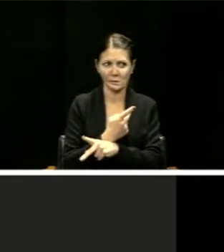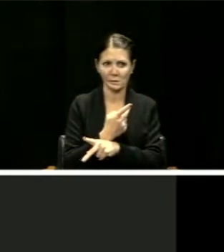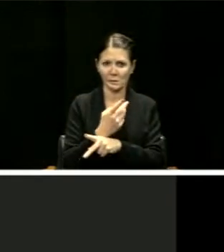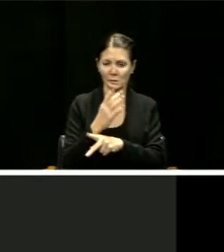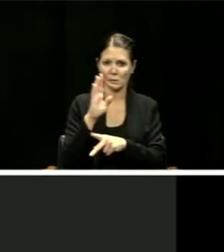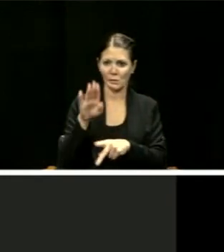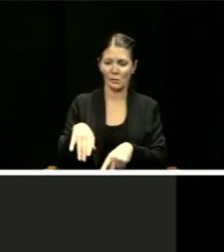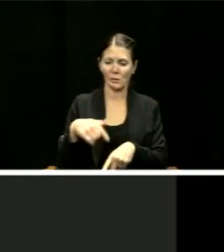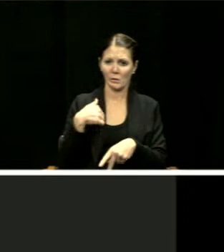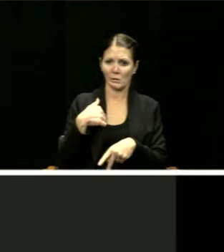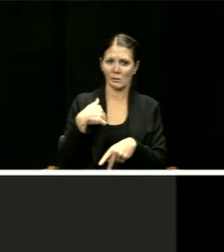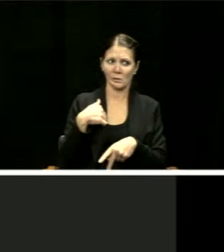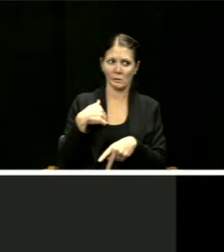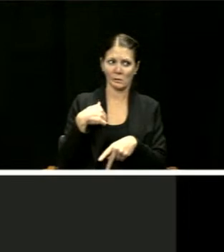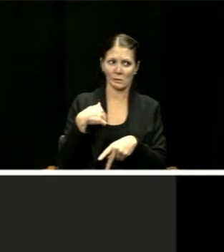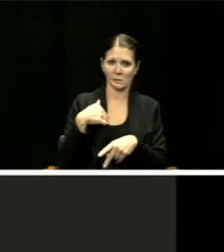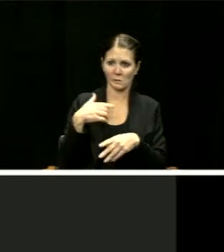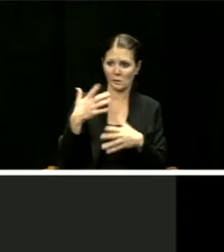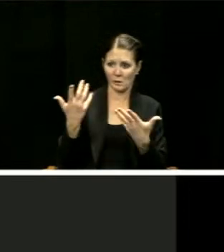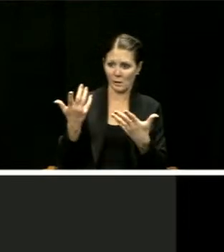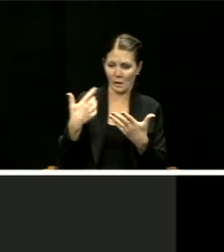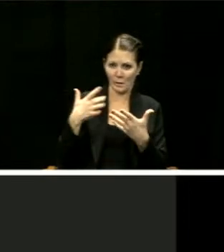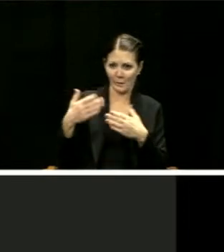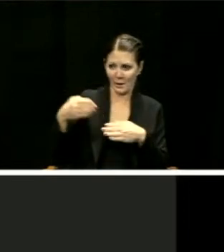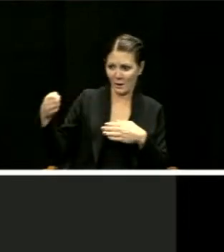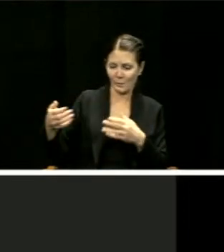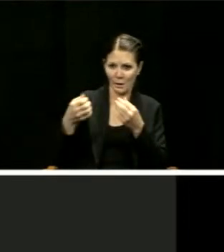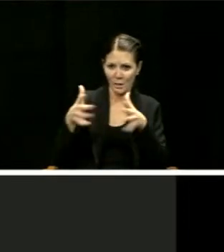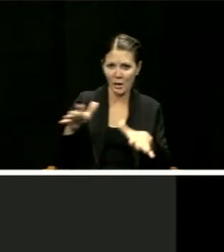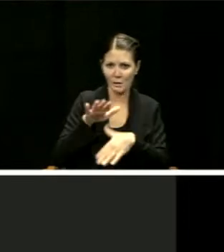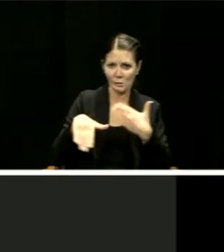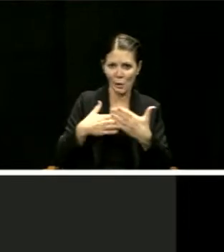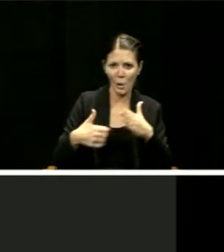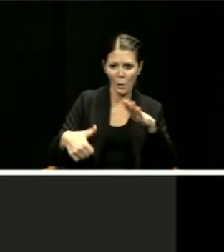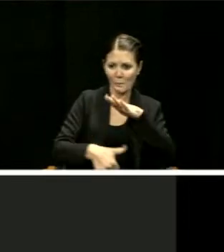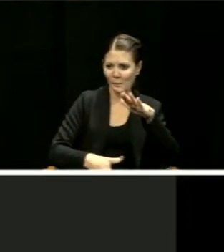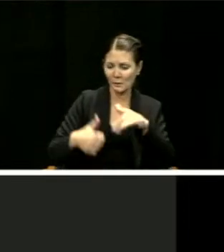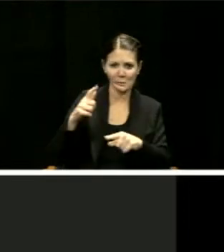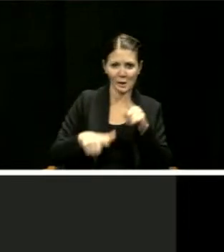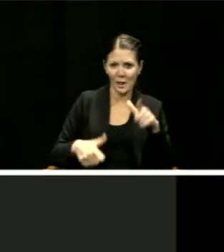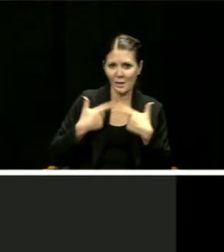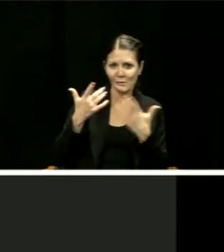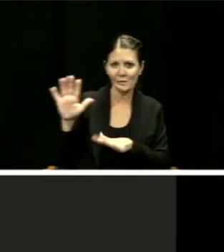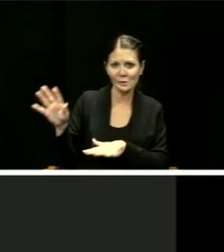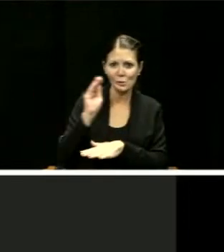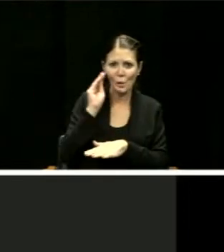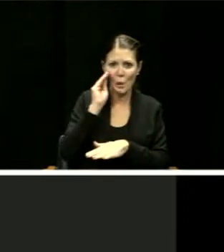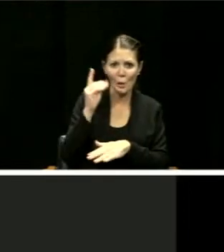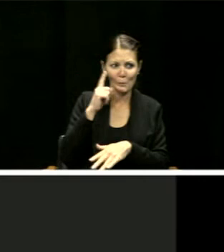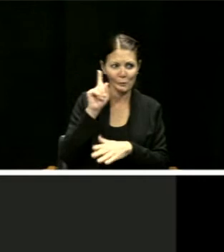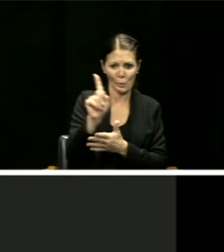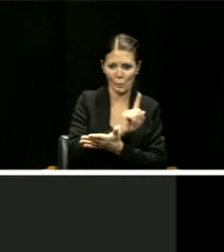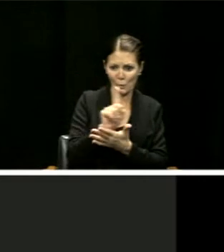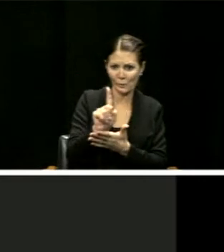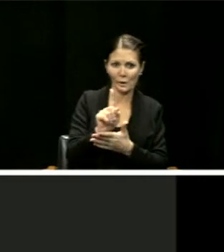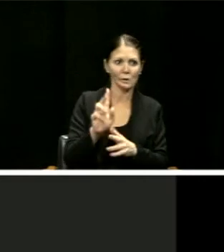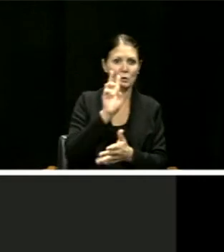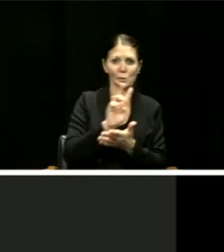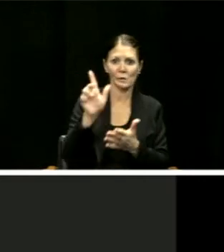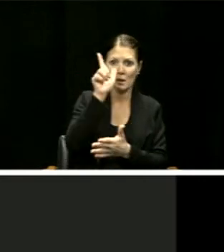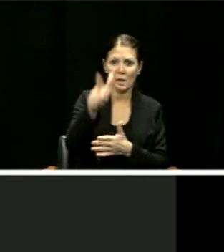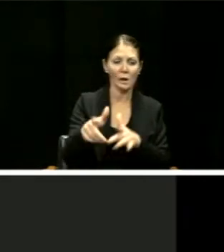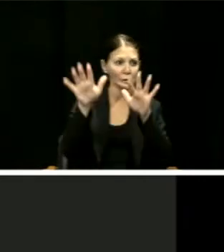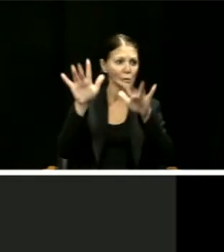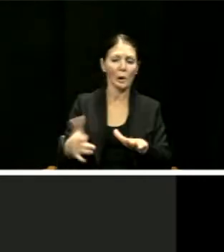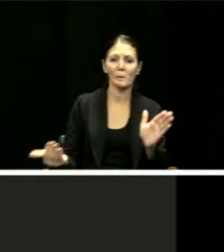my neighbor flood his whole basement and not be able to stay in his home. for 1 week, and then 2 weeks later we have another